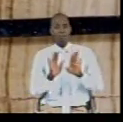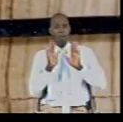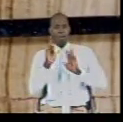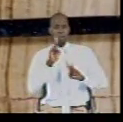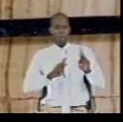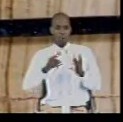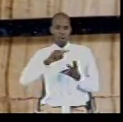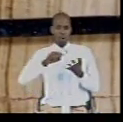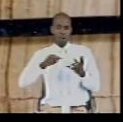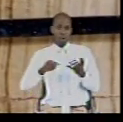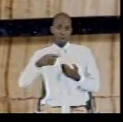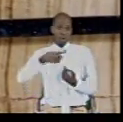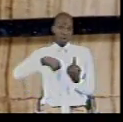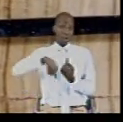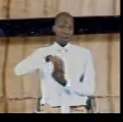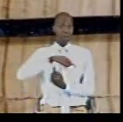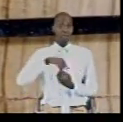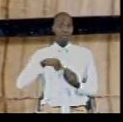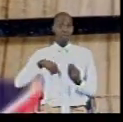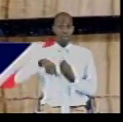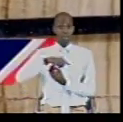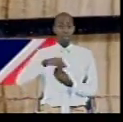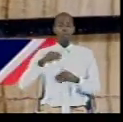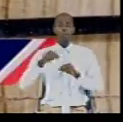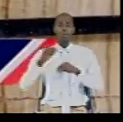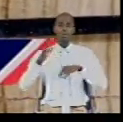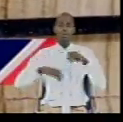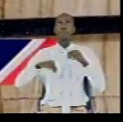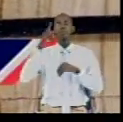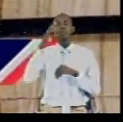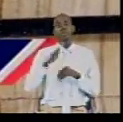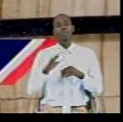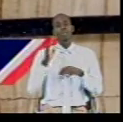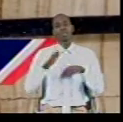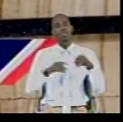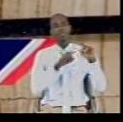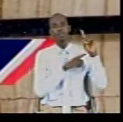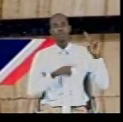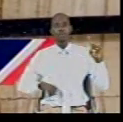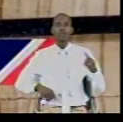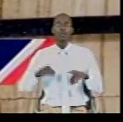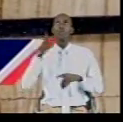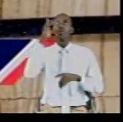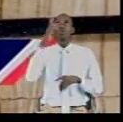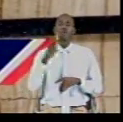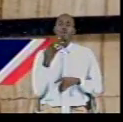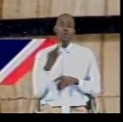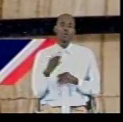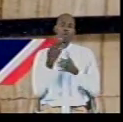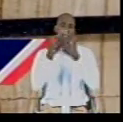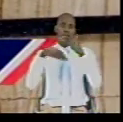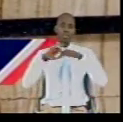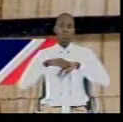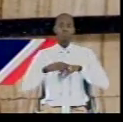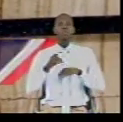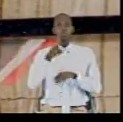more than the Lord God of heaven. Now, to point accusing finger to Peter is one thing,